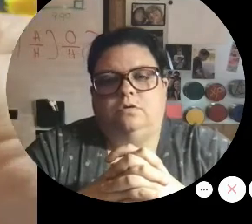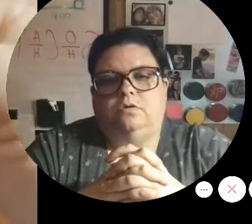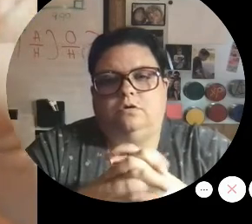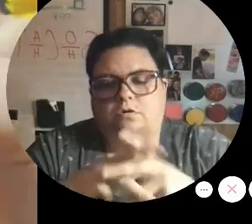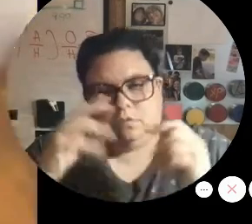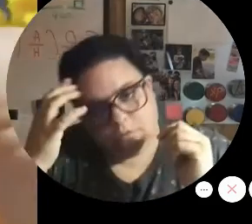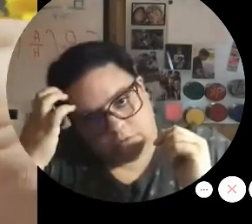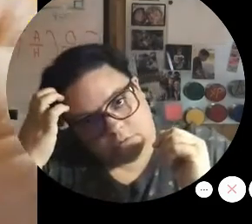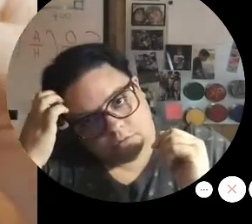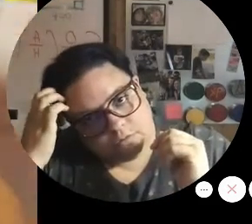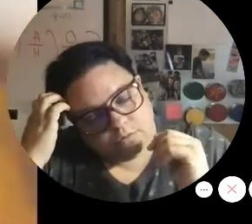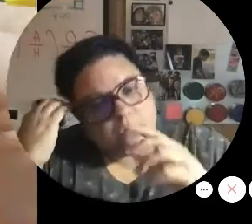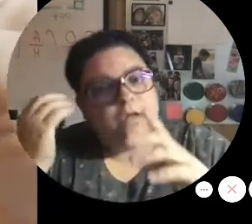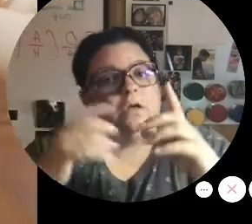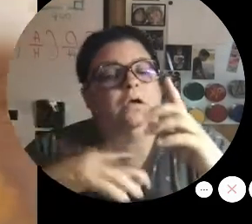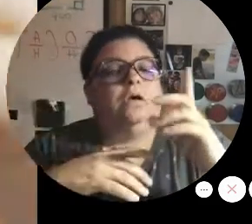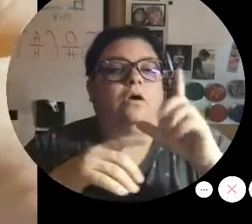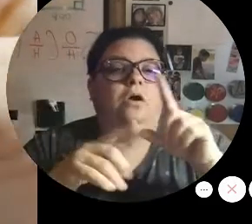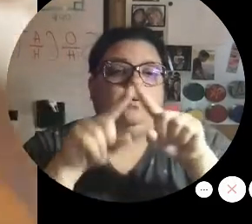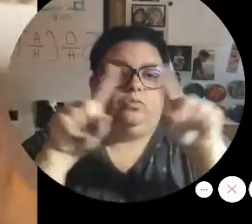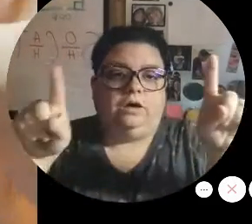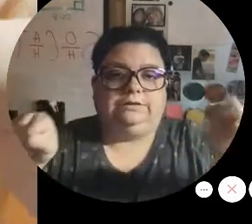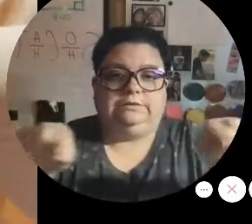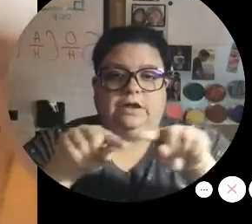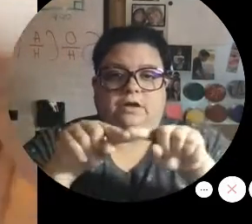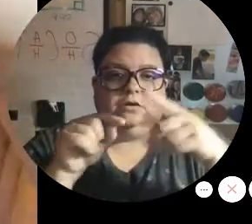with a rectangular prism,